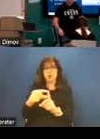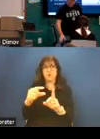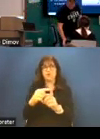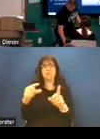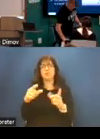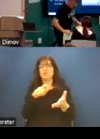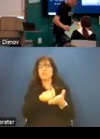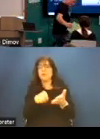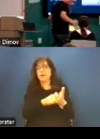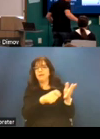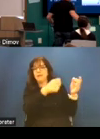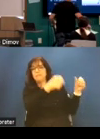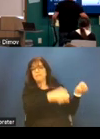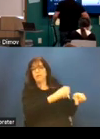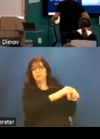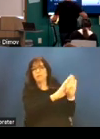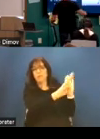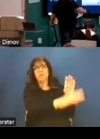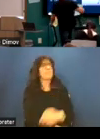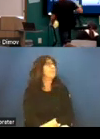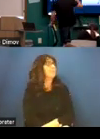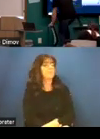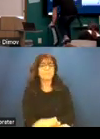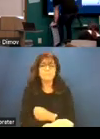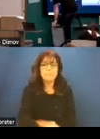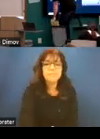I don't know. How do I put the chat?